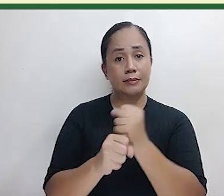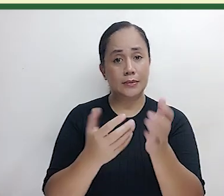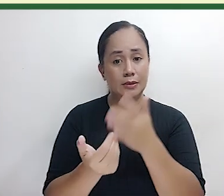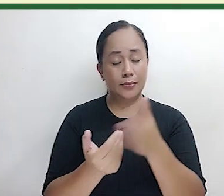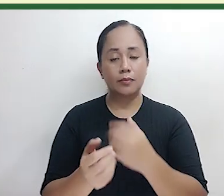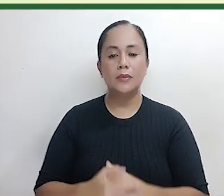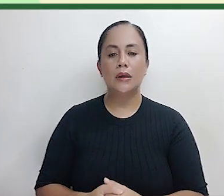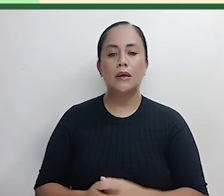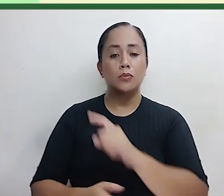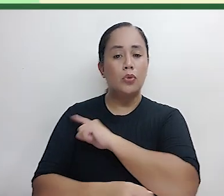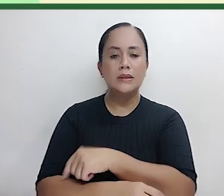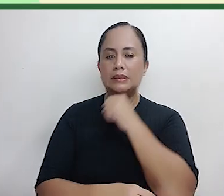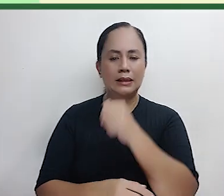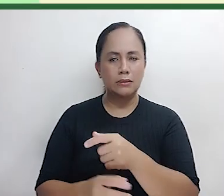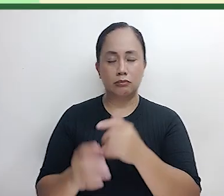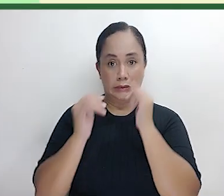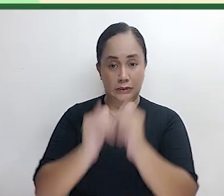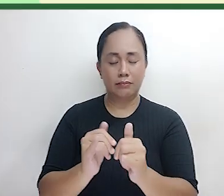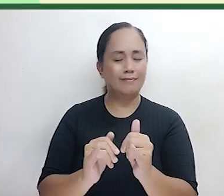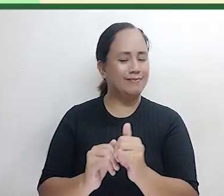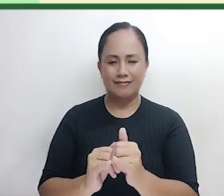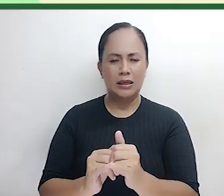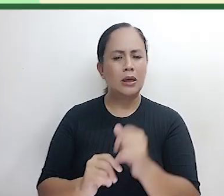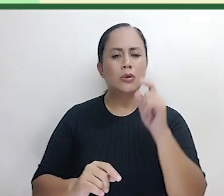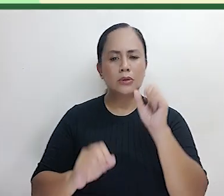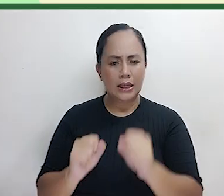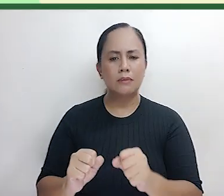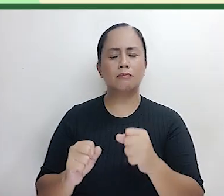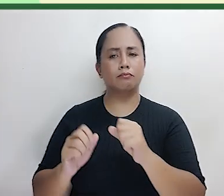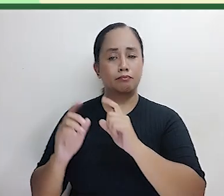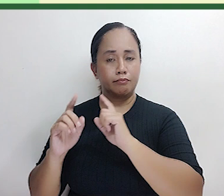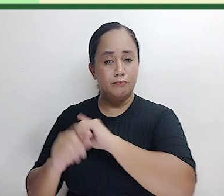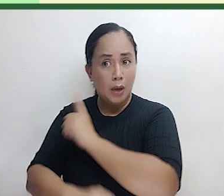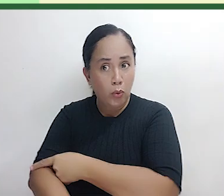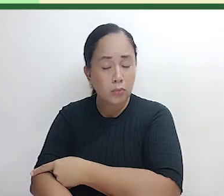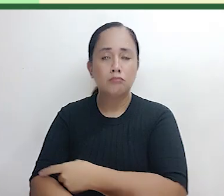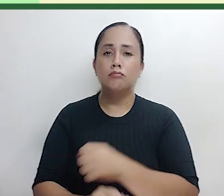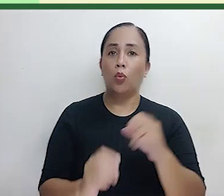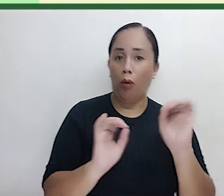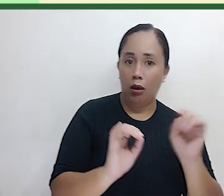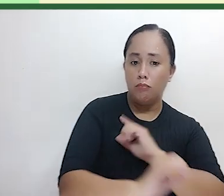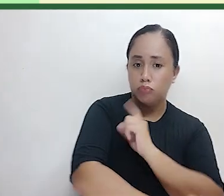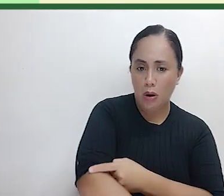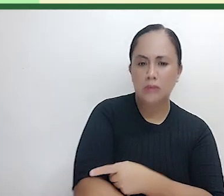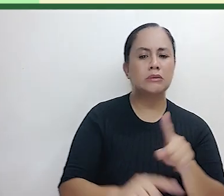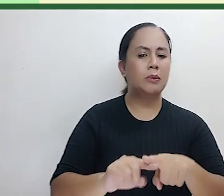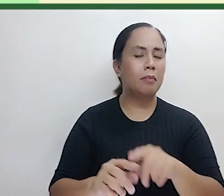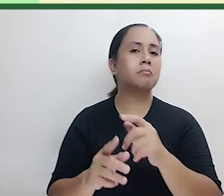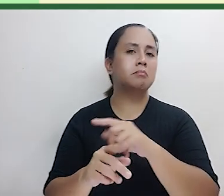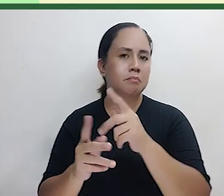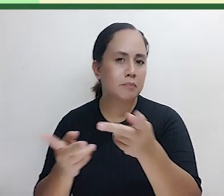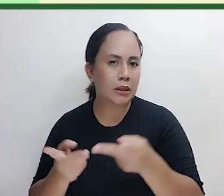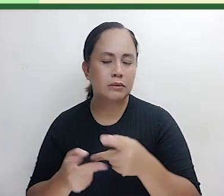To put simply, power is not fixed. You can be powerful or powerless depending on the